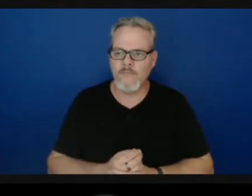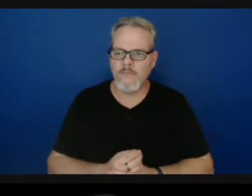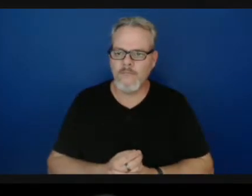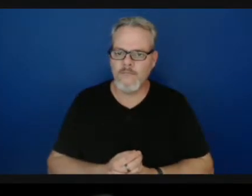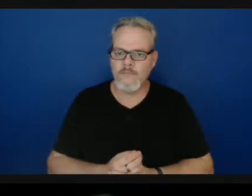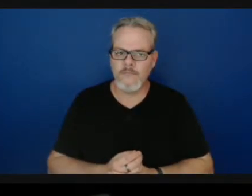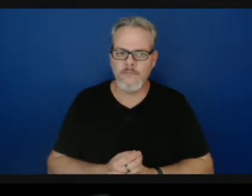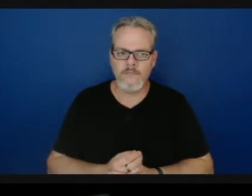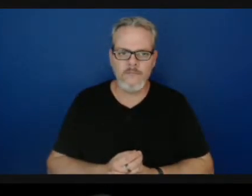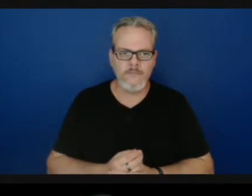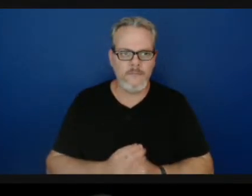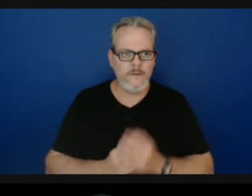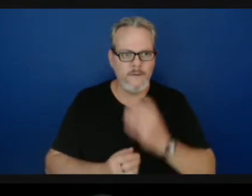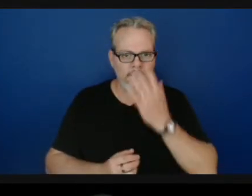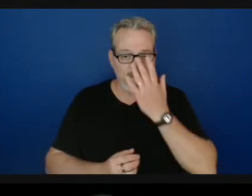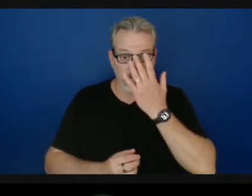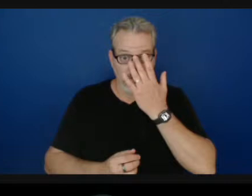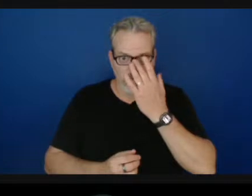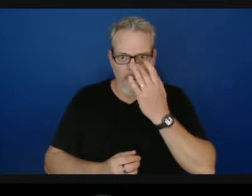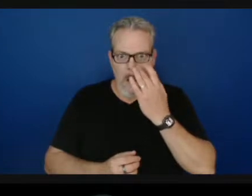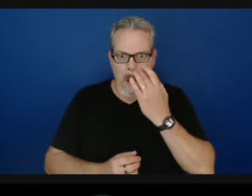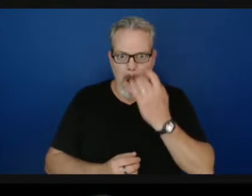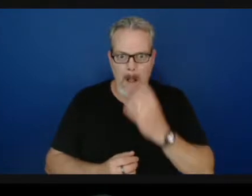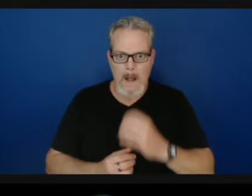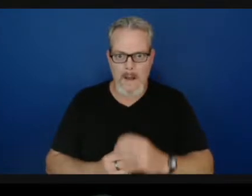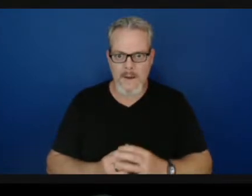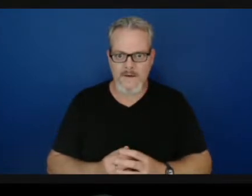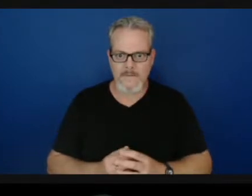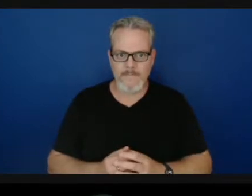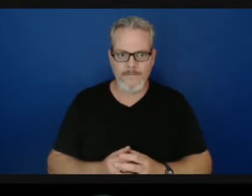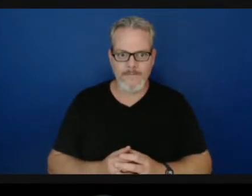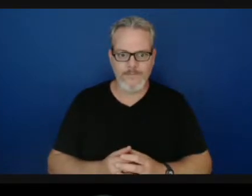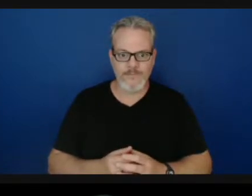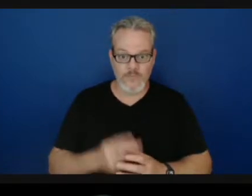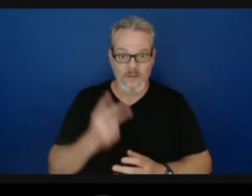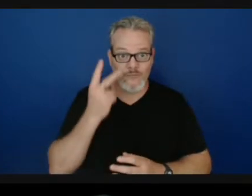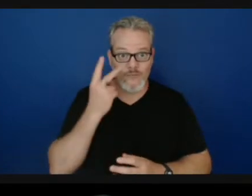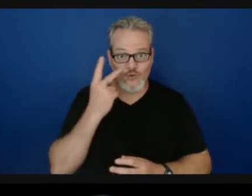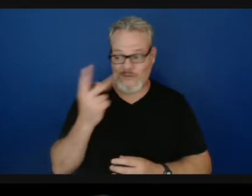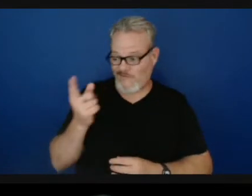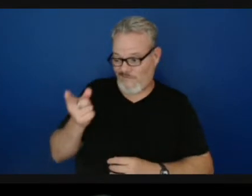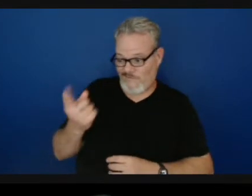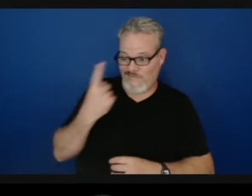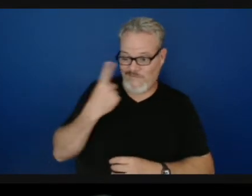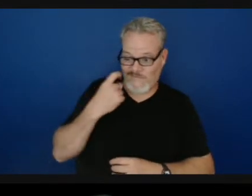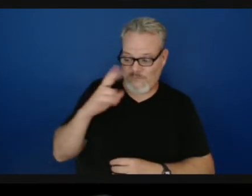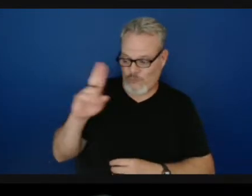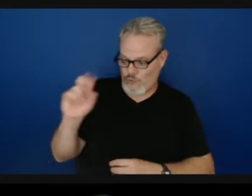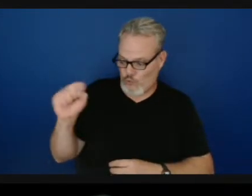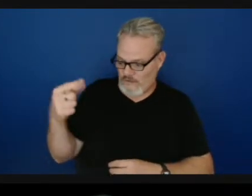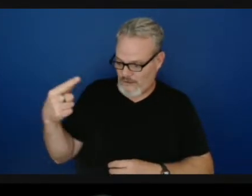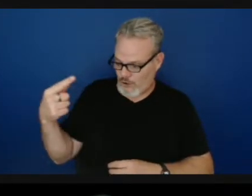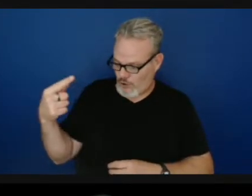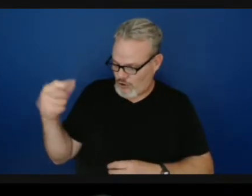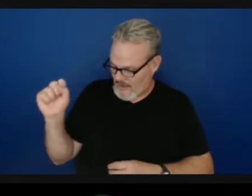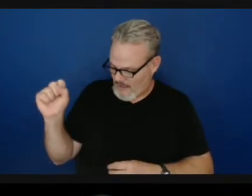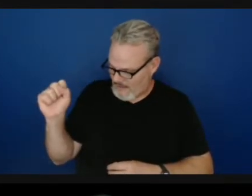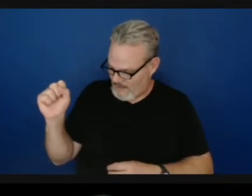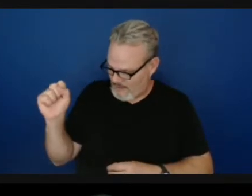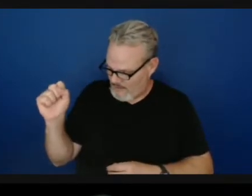you go back to the information statement that the USGS released following the earthquake swarm in this